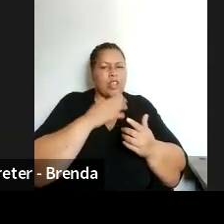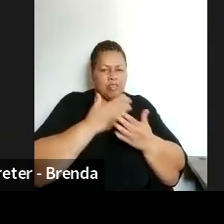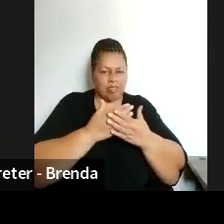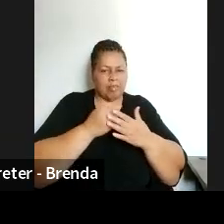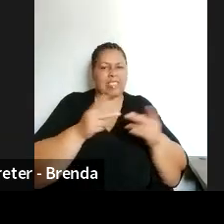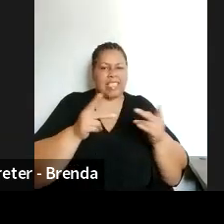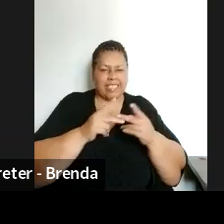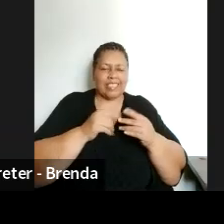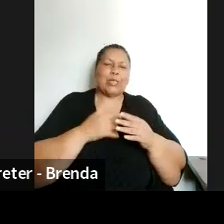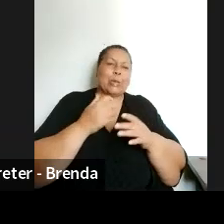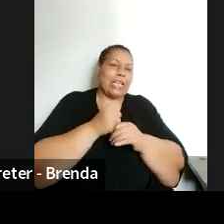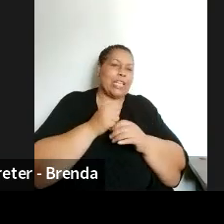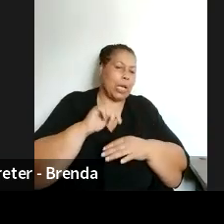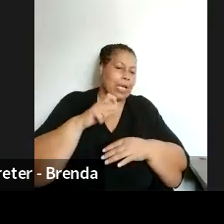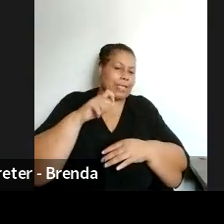your XP.